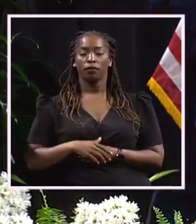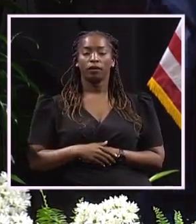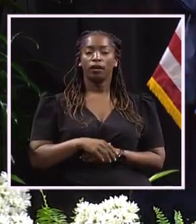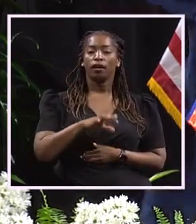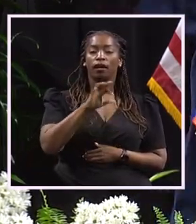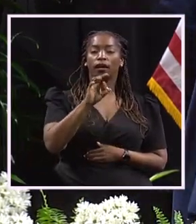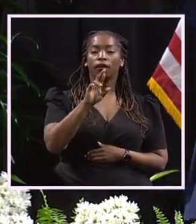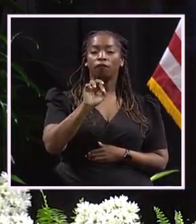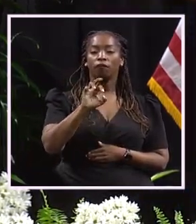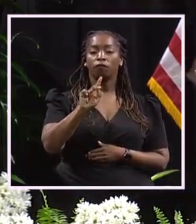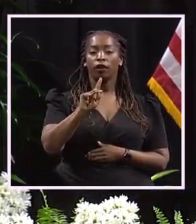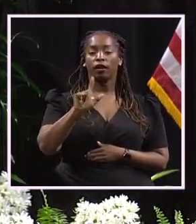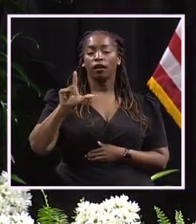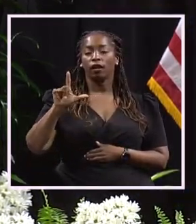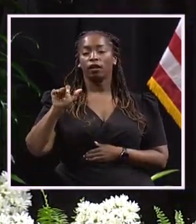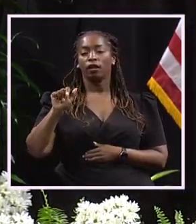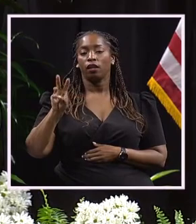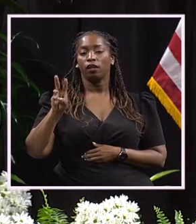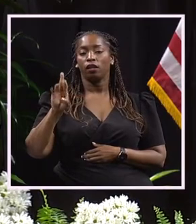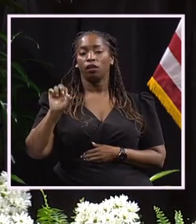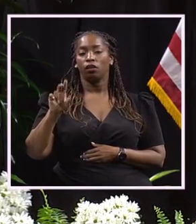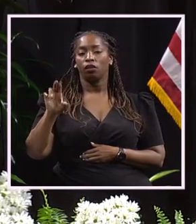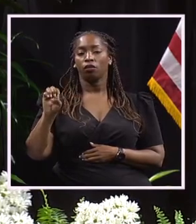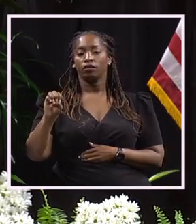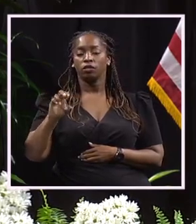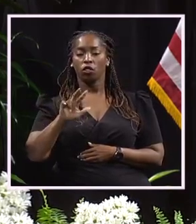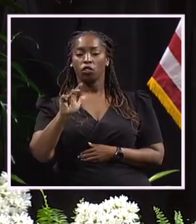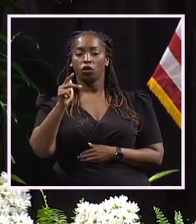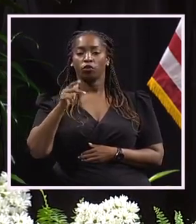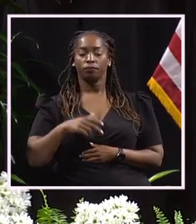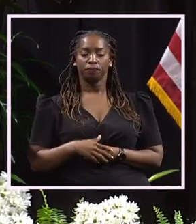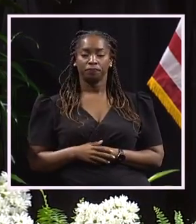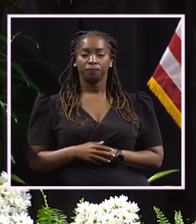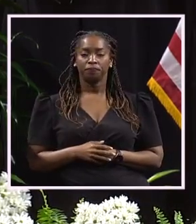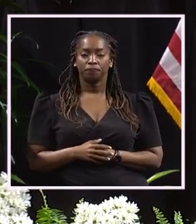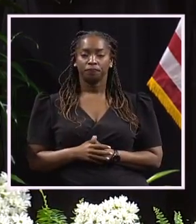Frank Lawrence Labuda III.